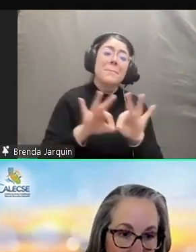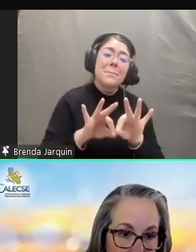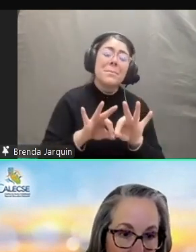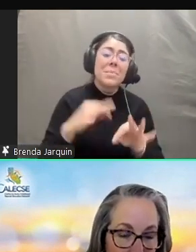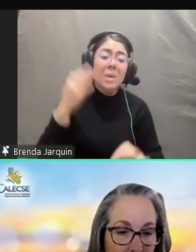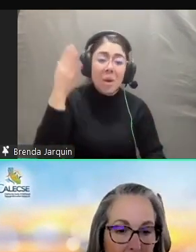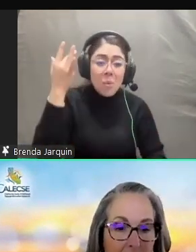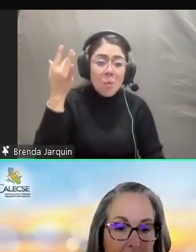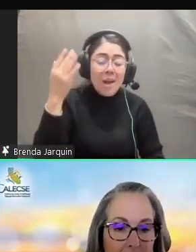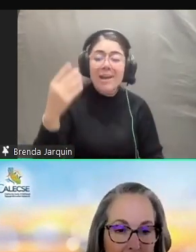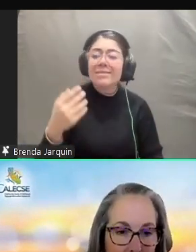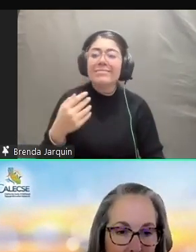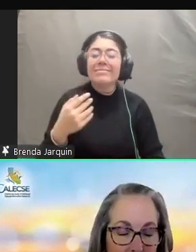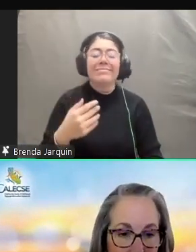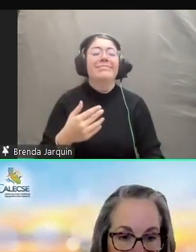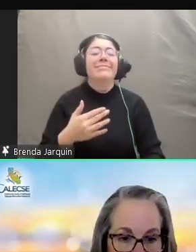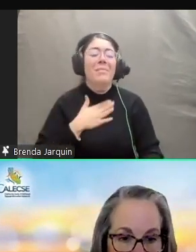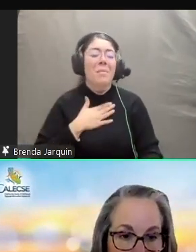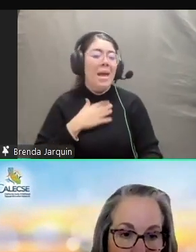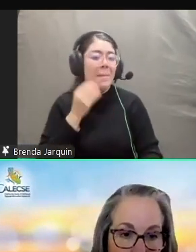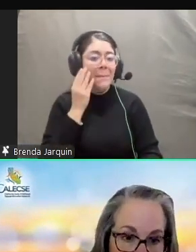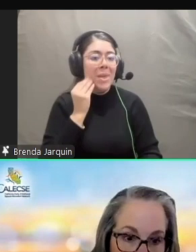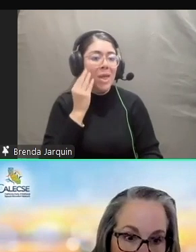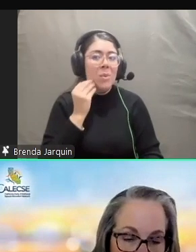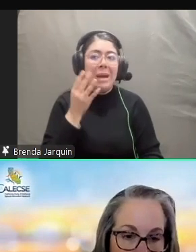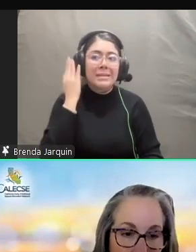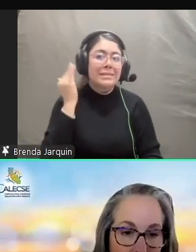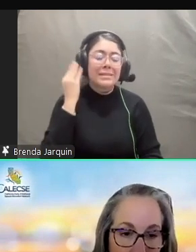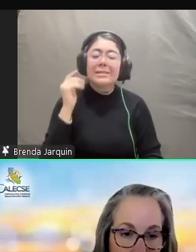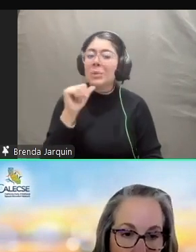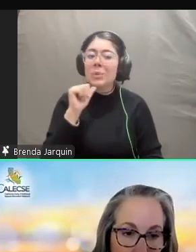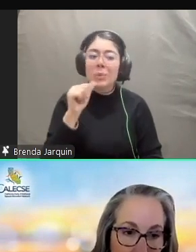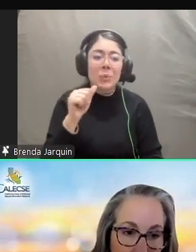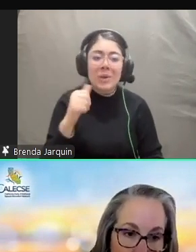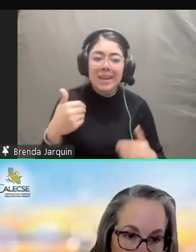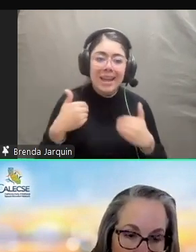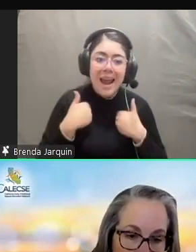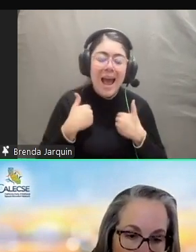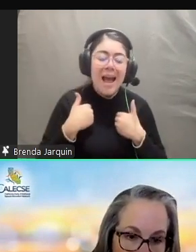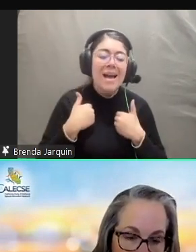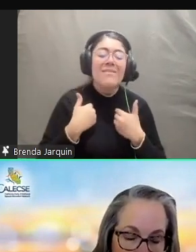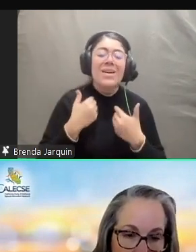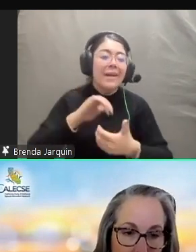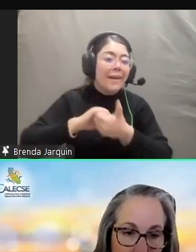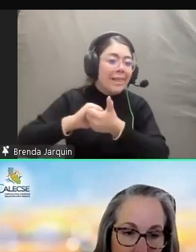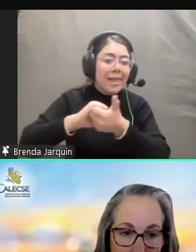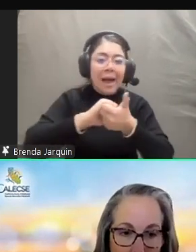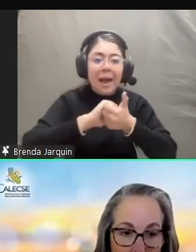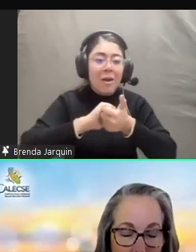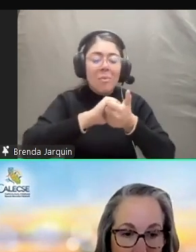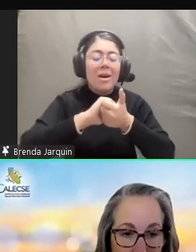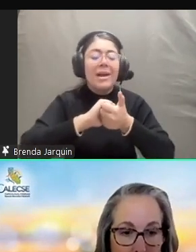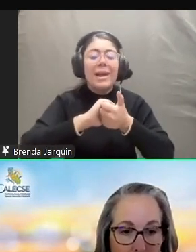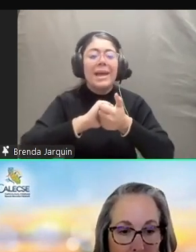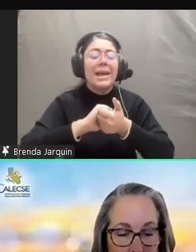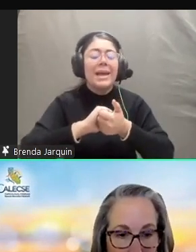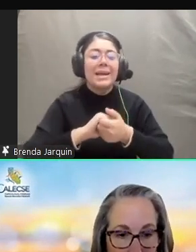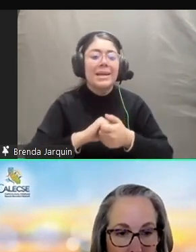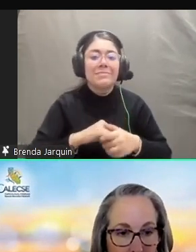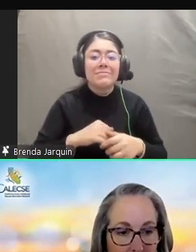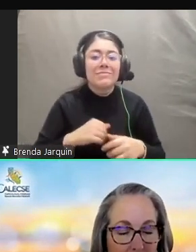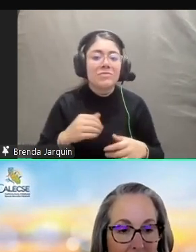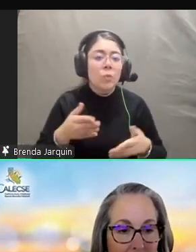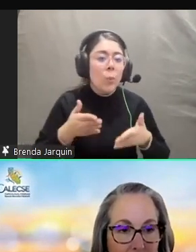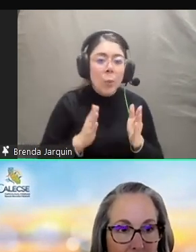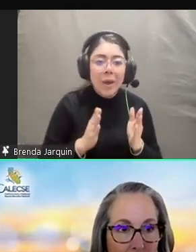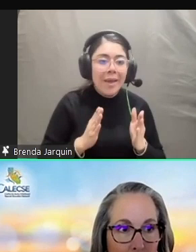a collaborative and that decision-making process and all of those protocols that are part of page 2 of our